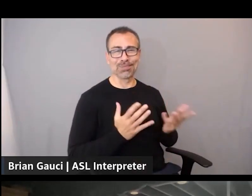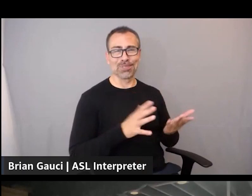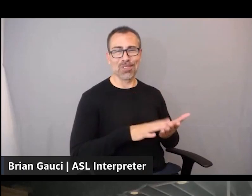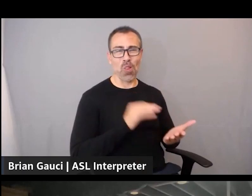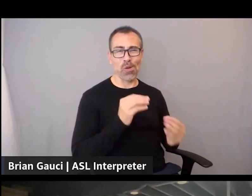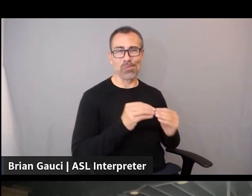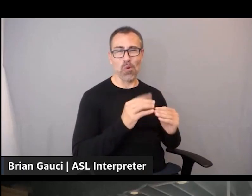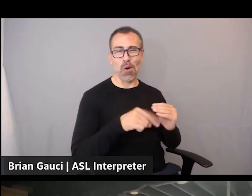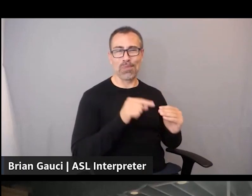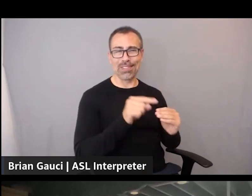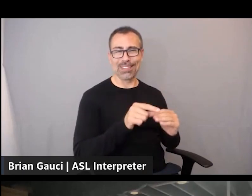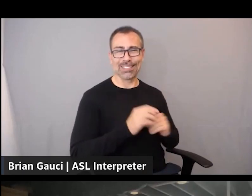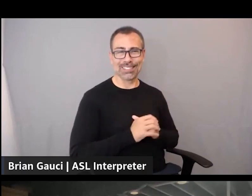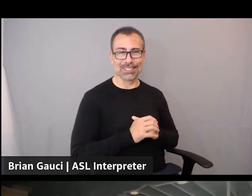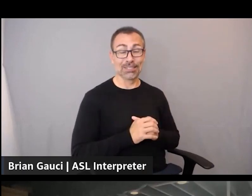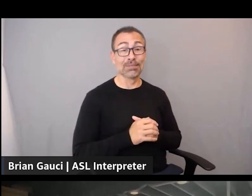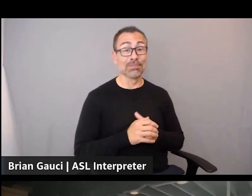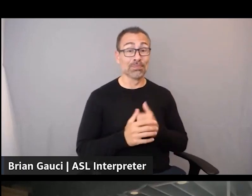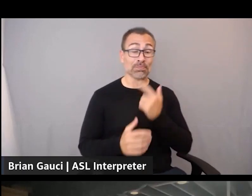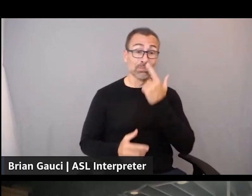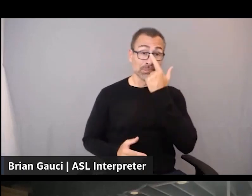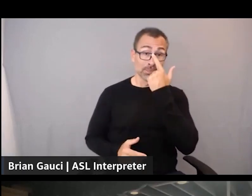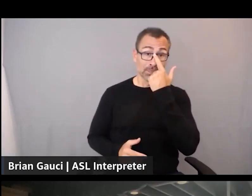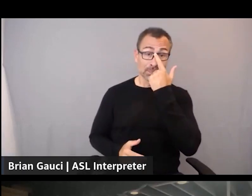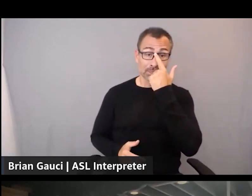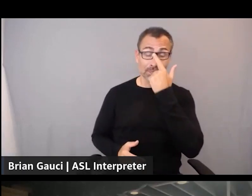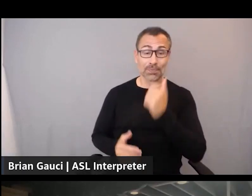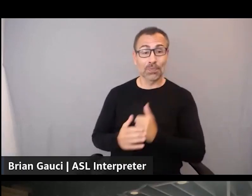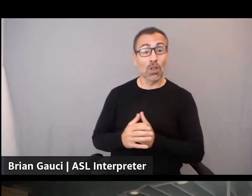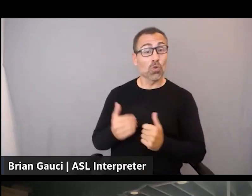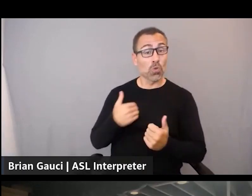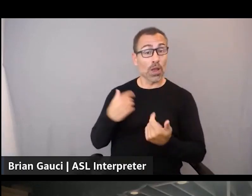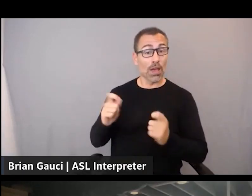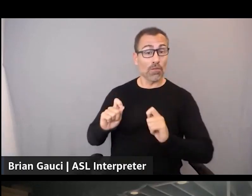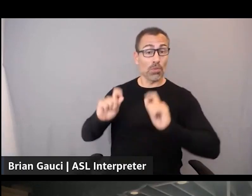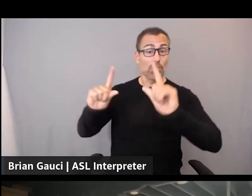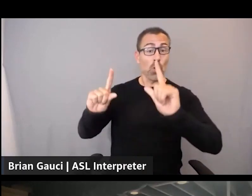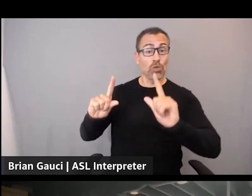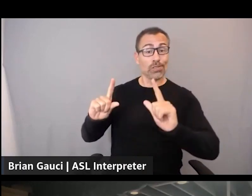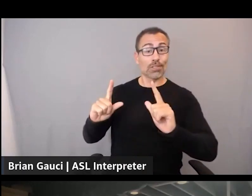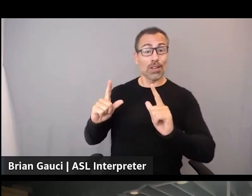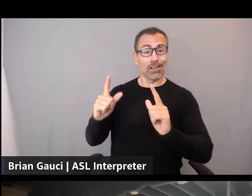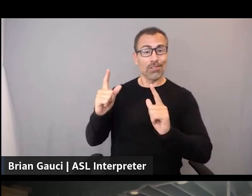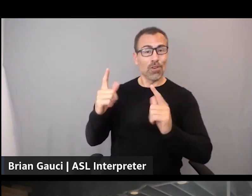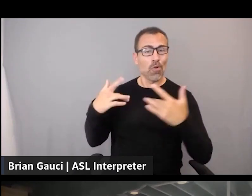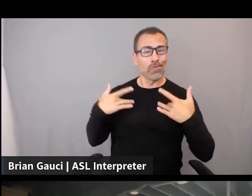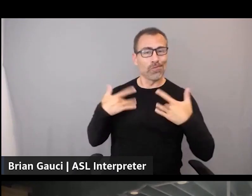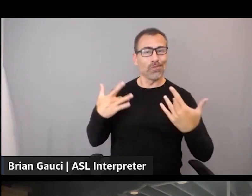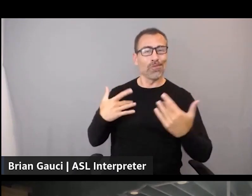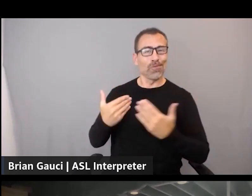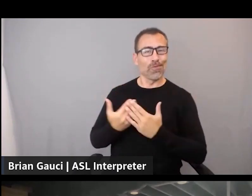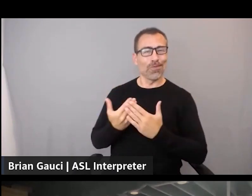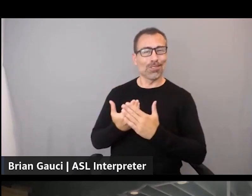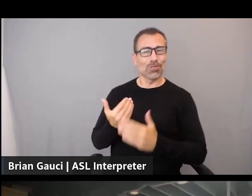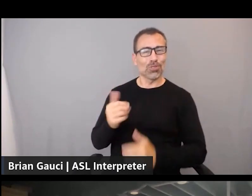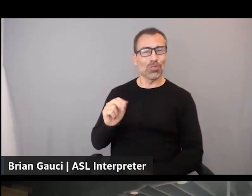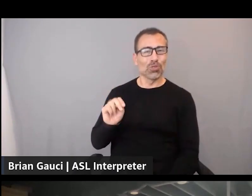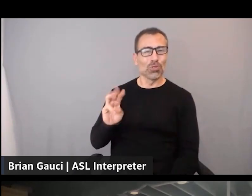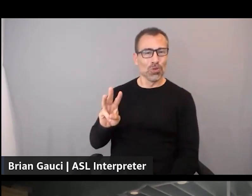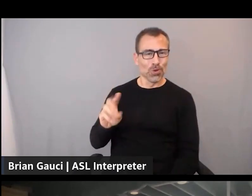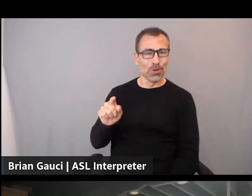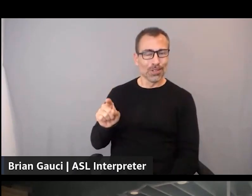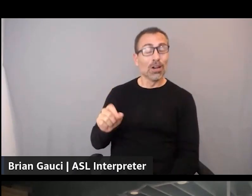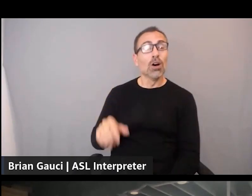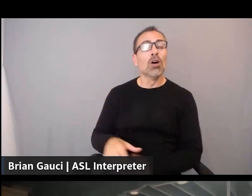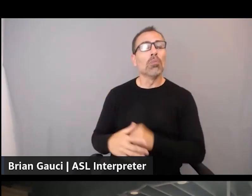Yeah. So we have a What's New post that was launched. We have the user guide.